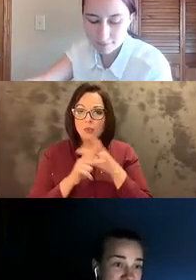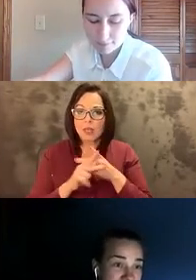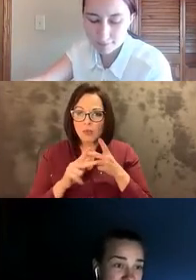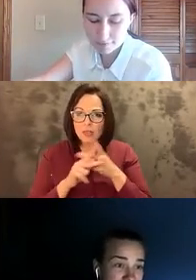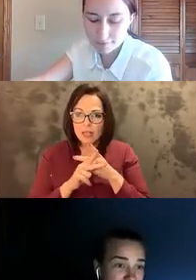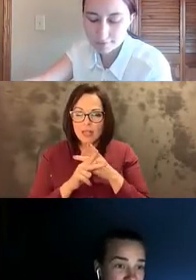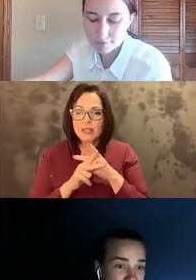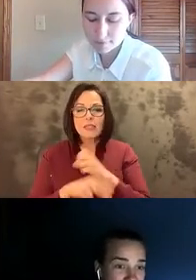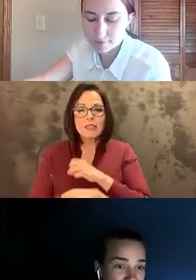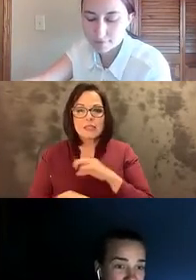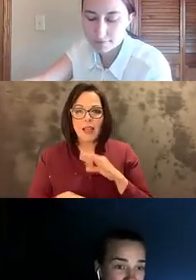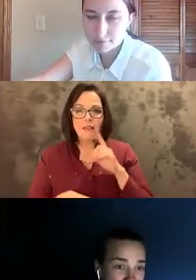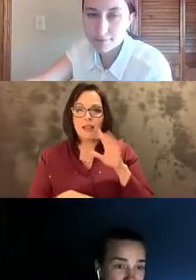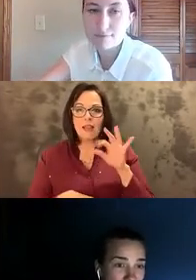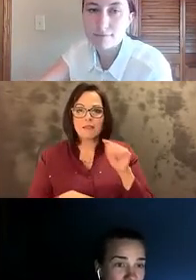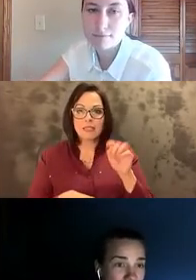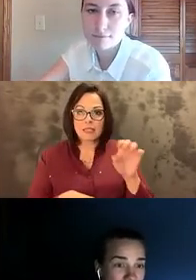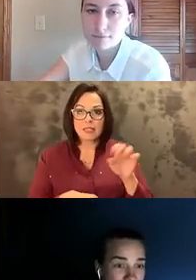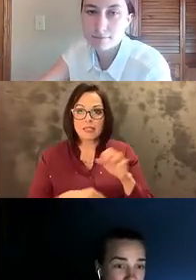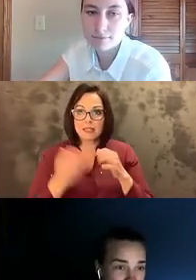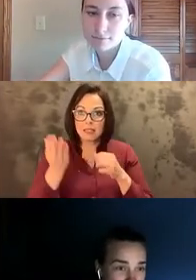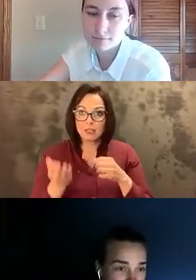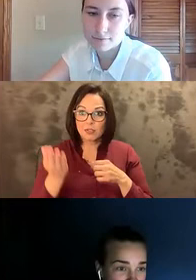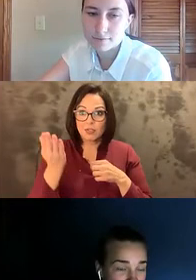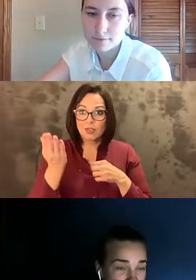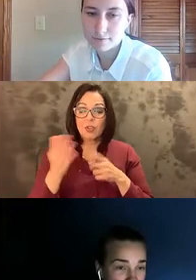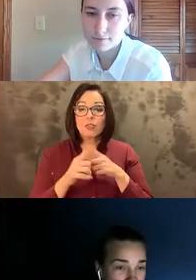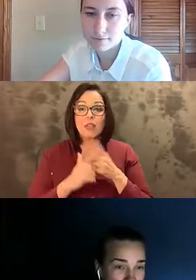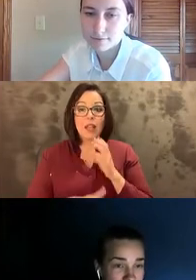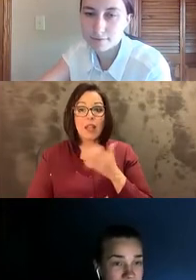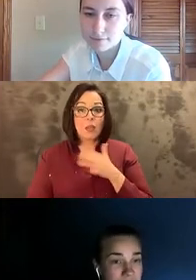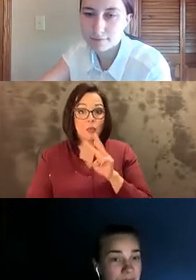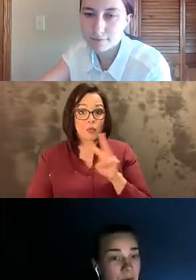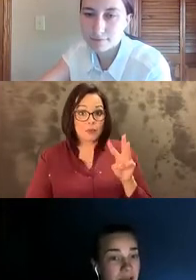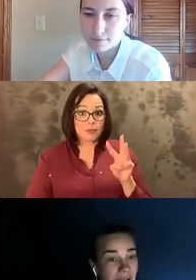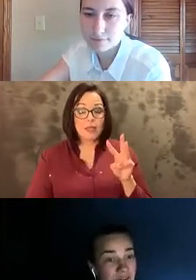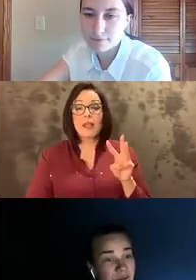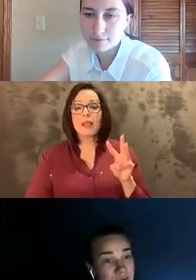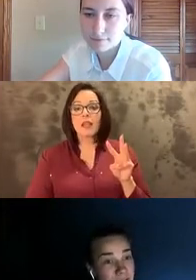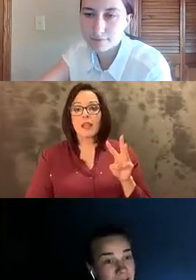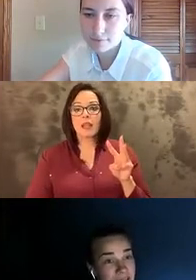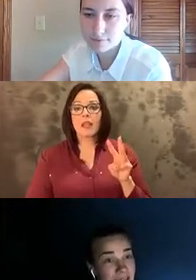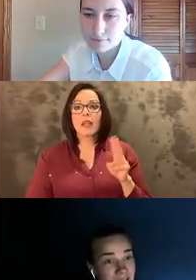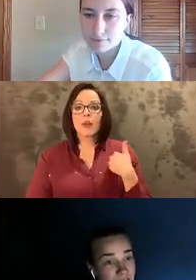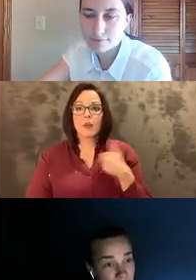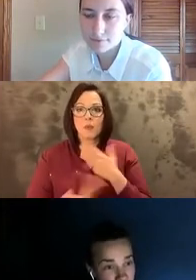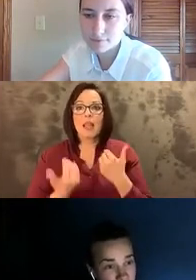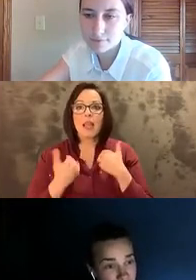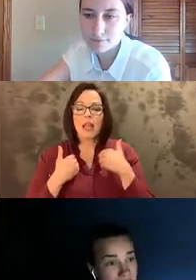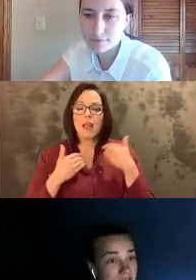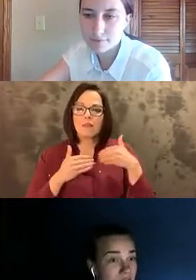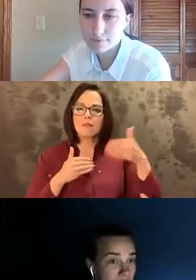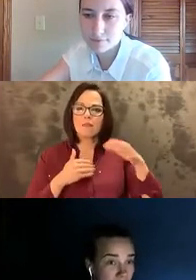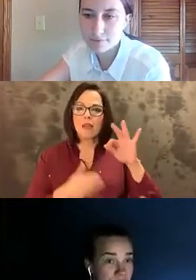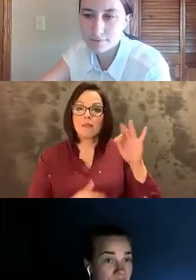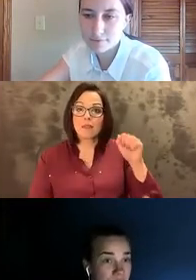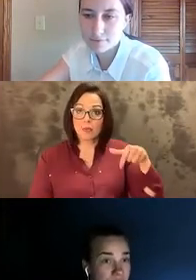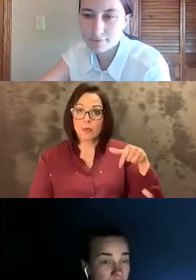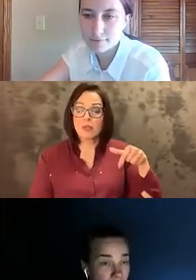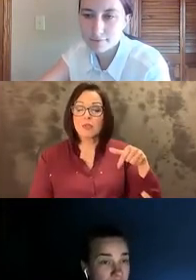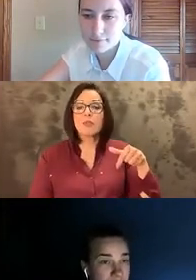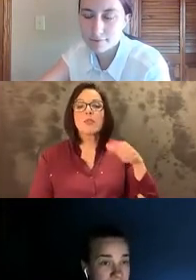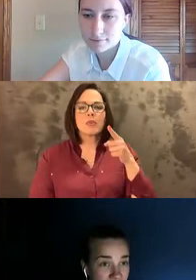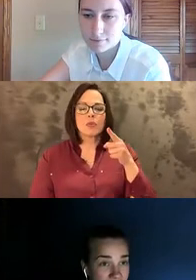staff FTEs. So on our website, we have frequently asked questions